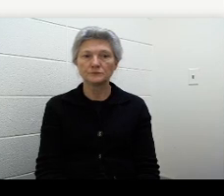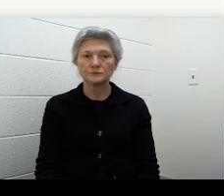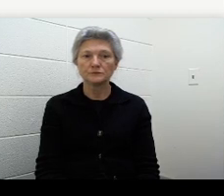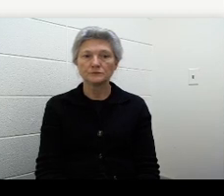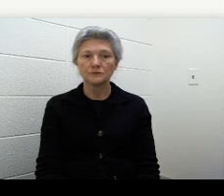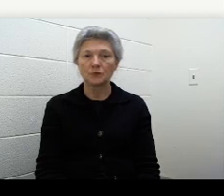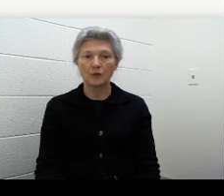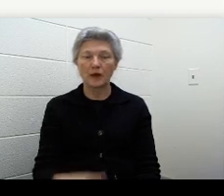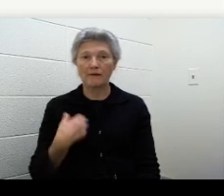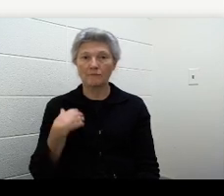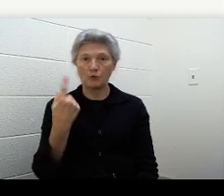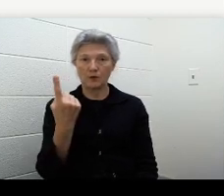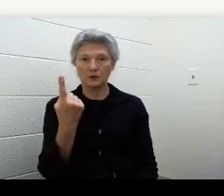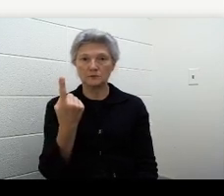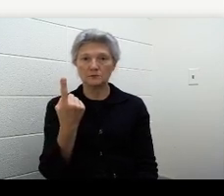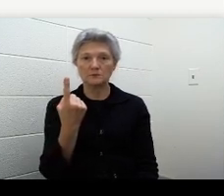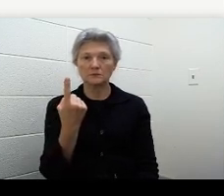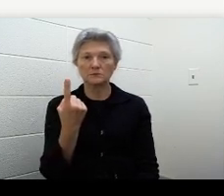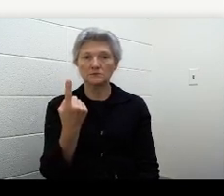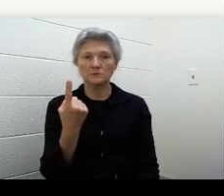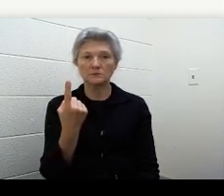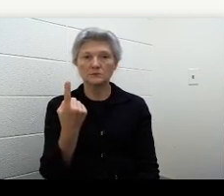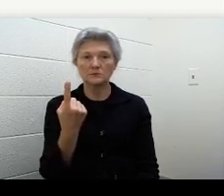We've got 1,